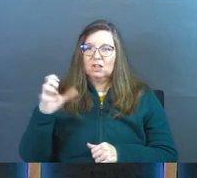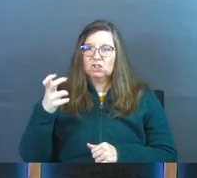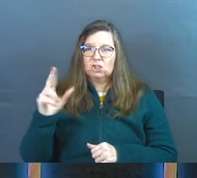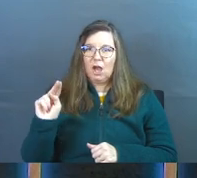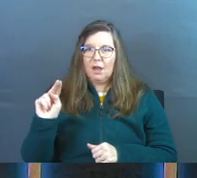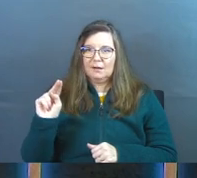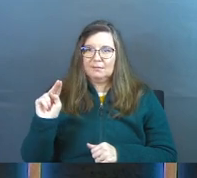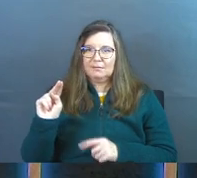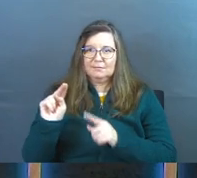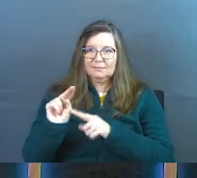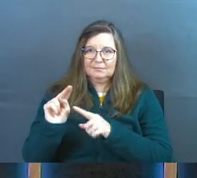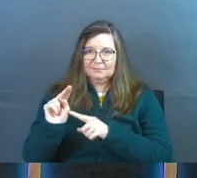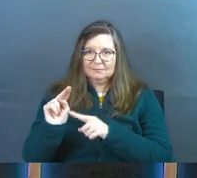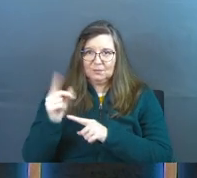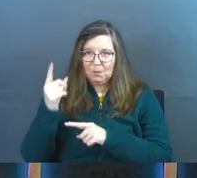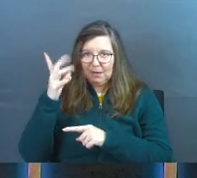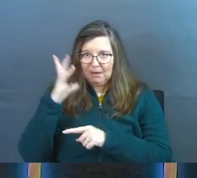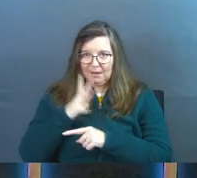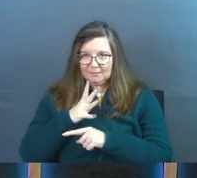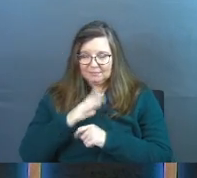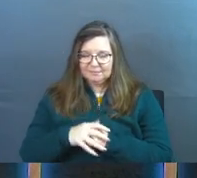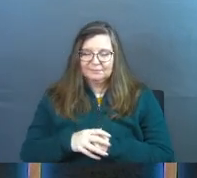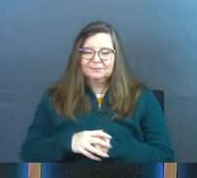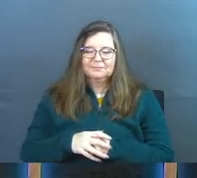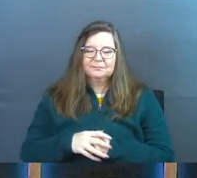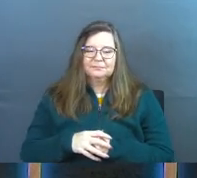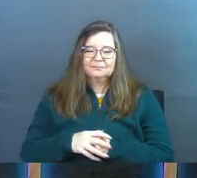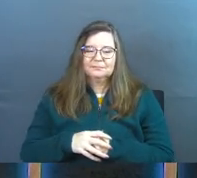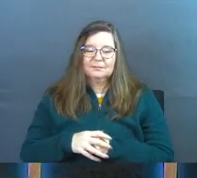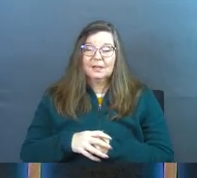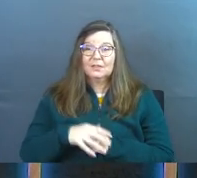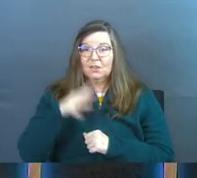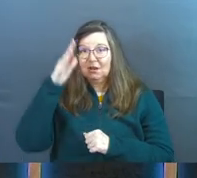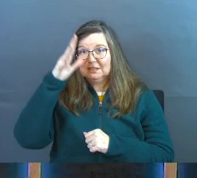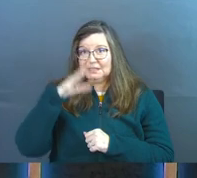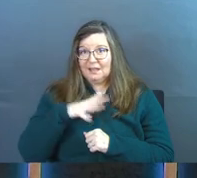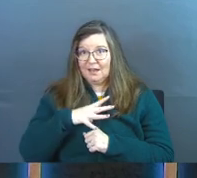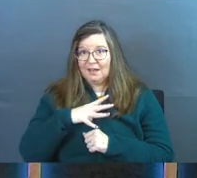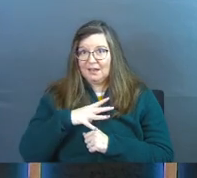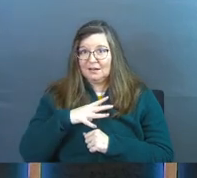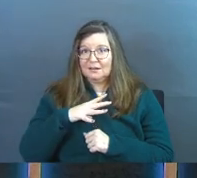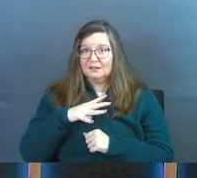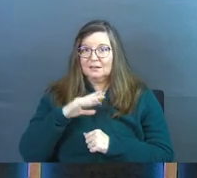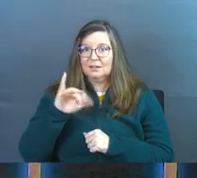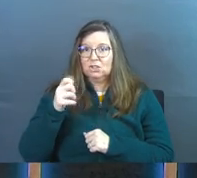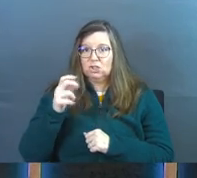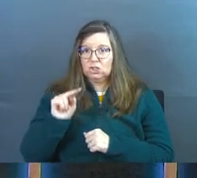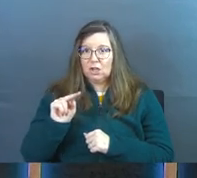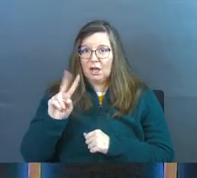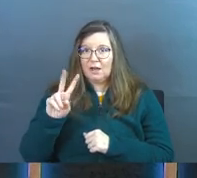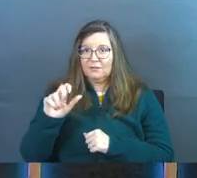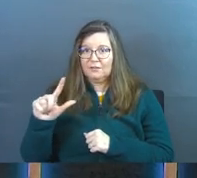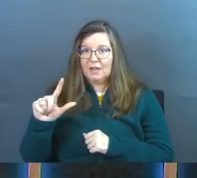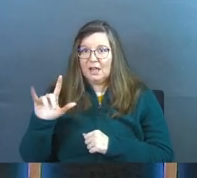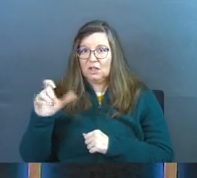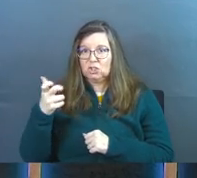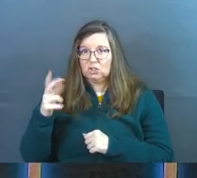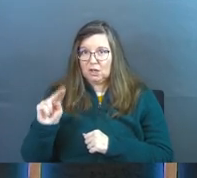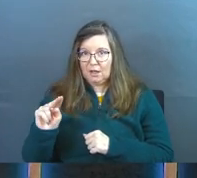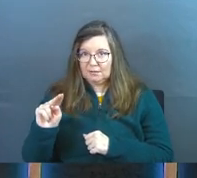Valjean. Valjean, you got it. So there's this guy, Jean Valjean is his name.